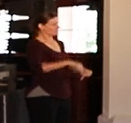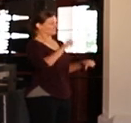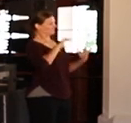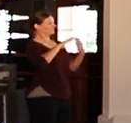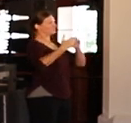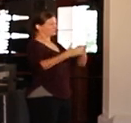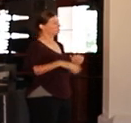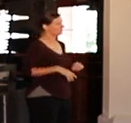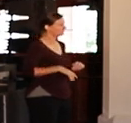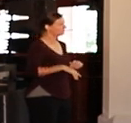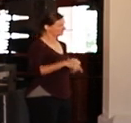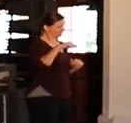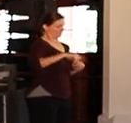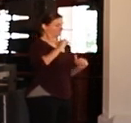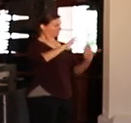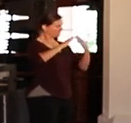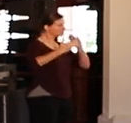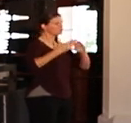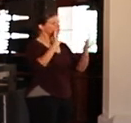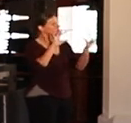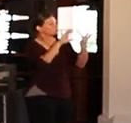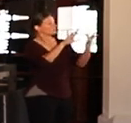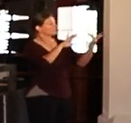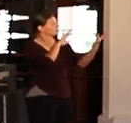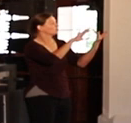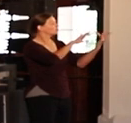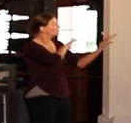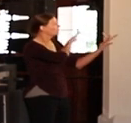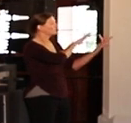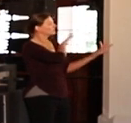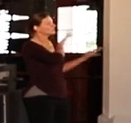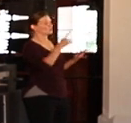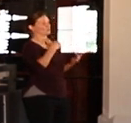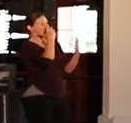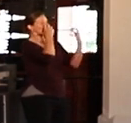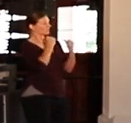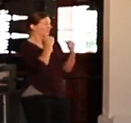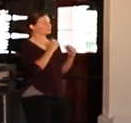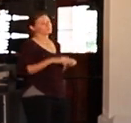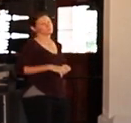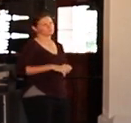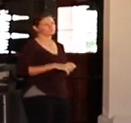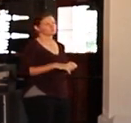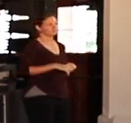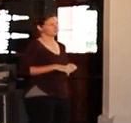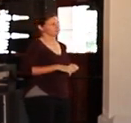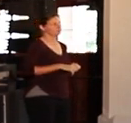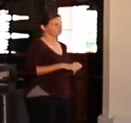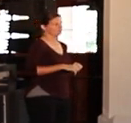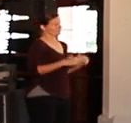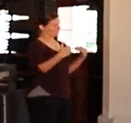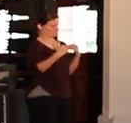community. This is a community that reaches out. It's one that cares. We have an